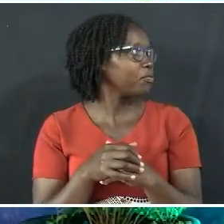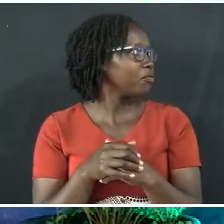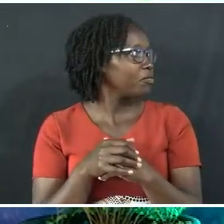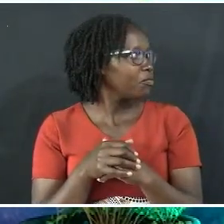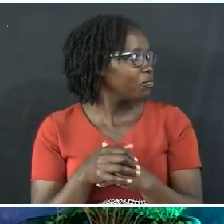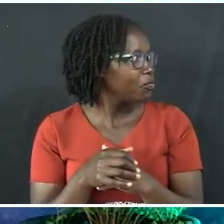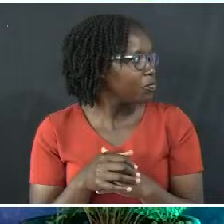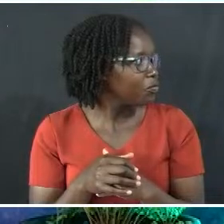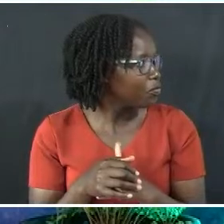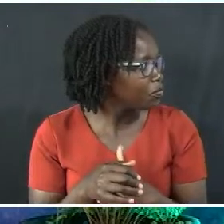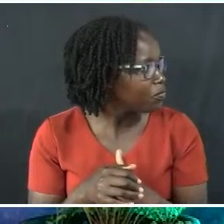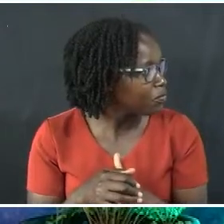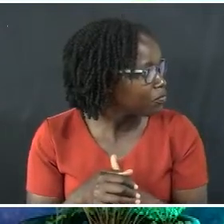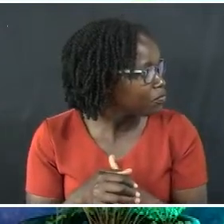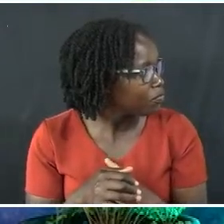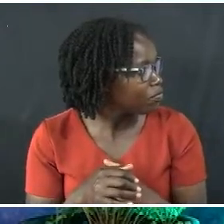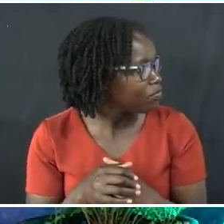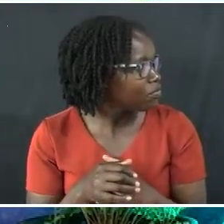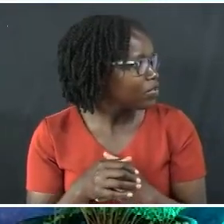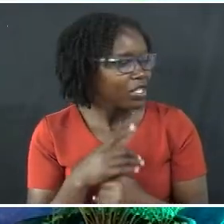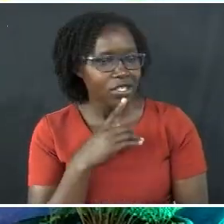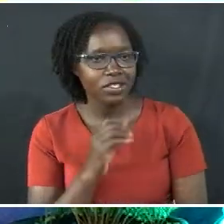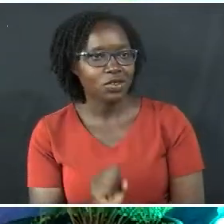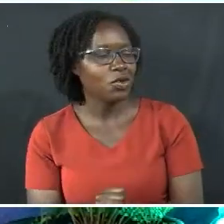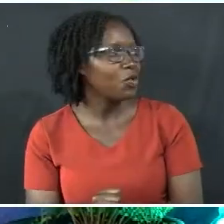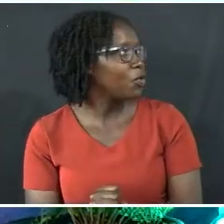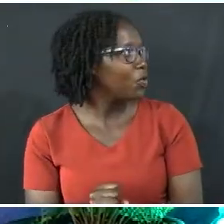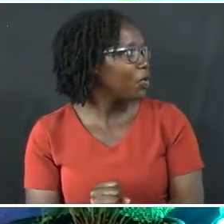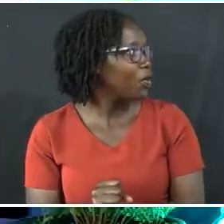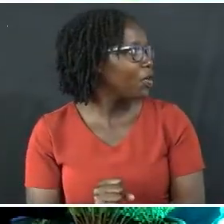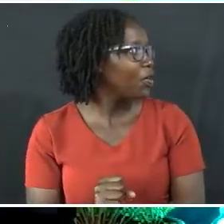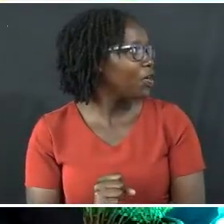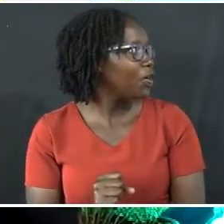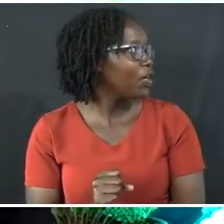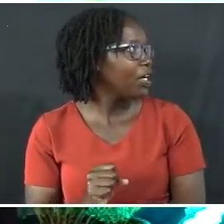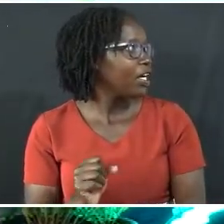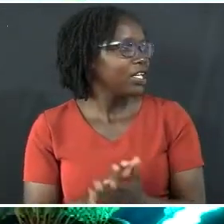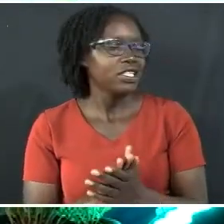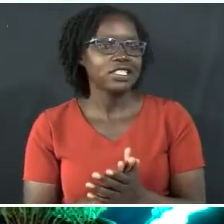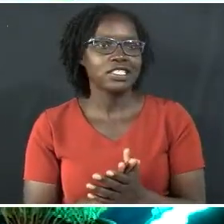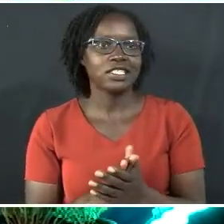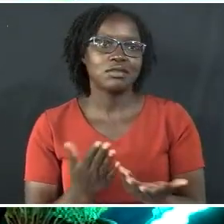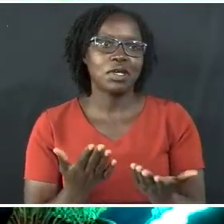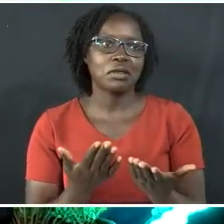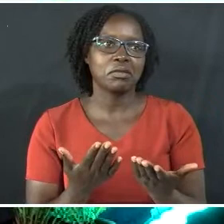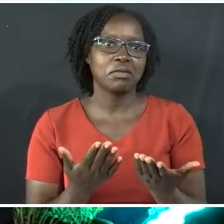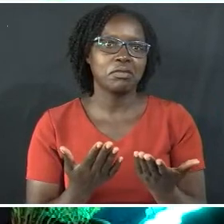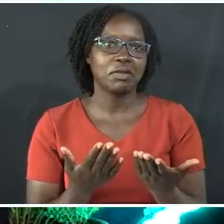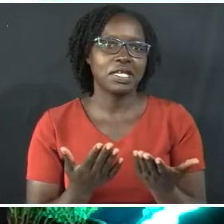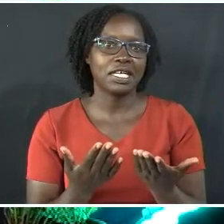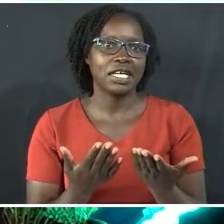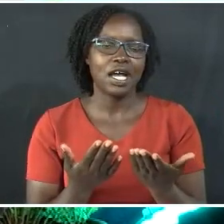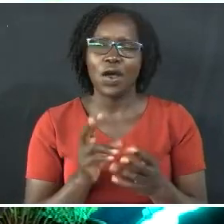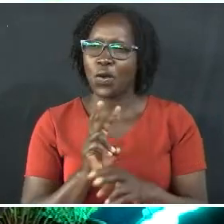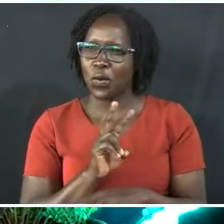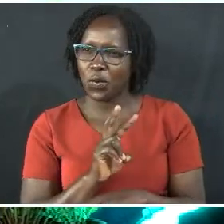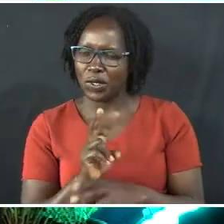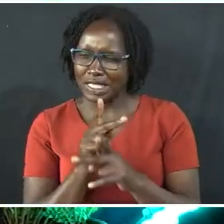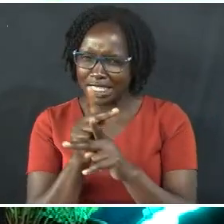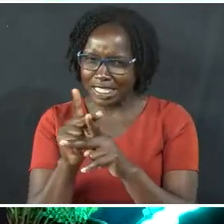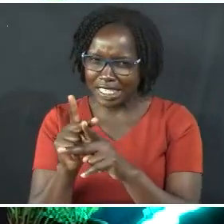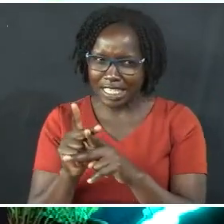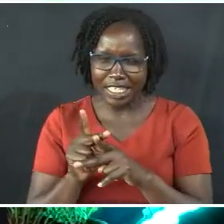Roses. So it's been by my bedside and I've been watching it